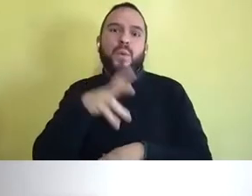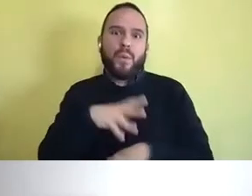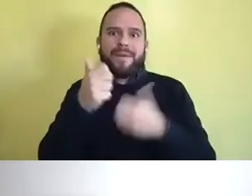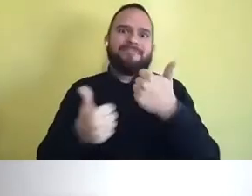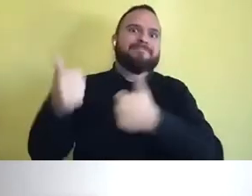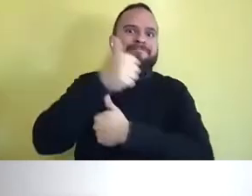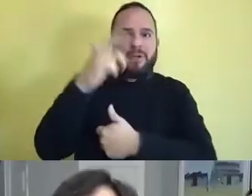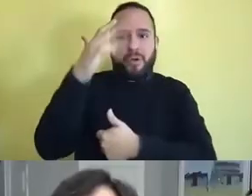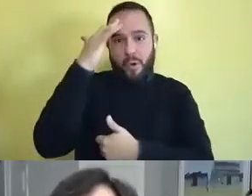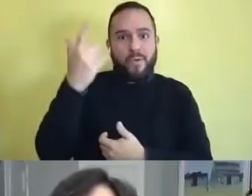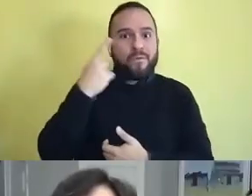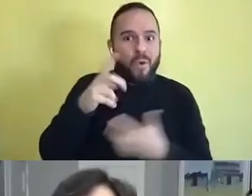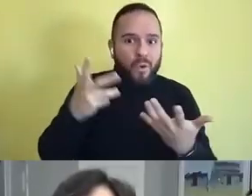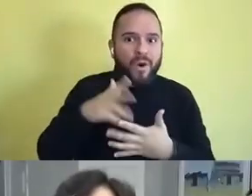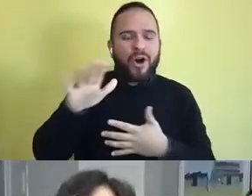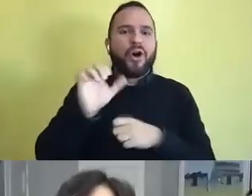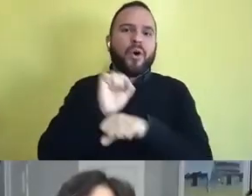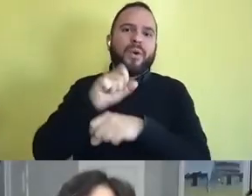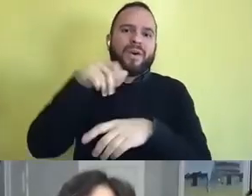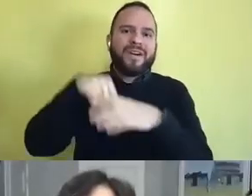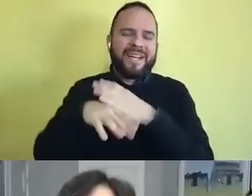her work in innovation, technology, and business